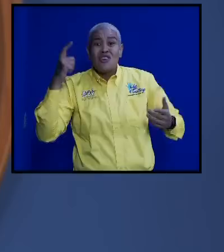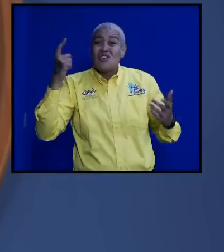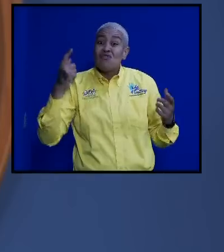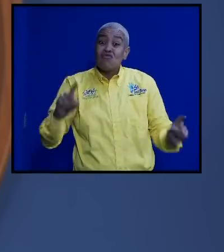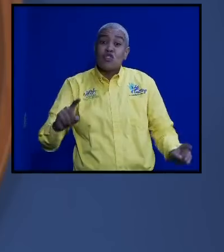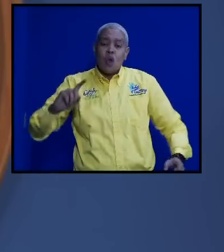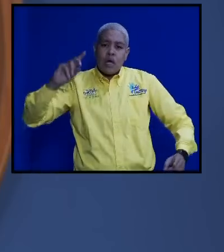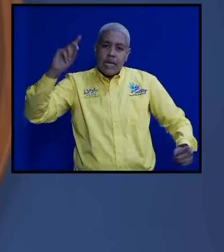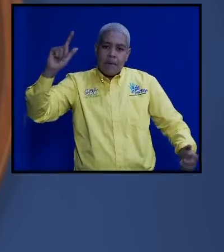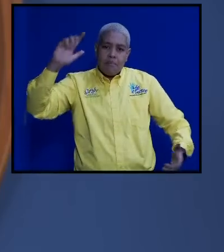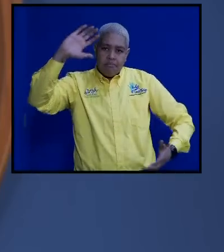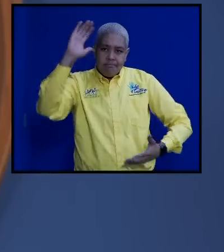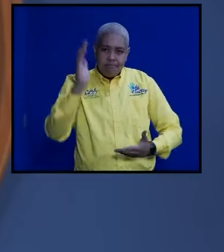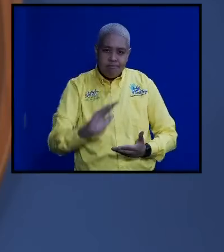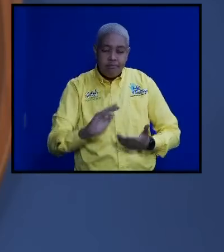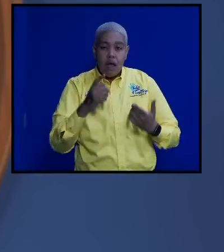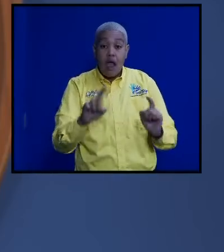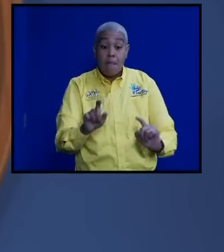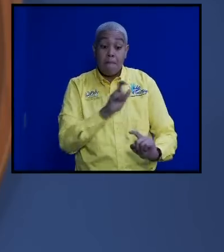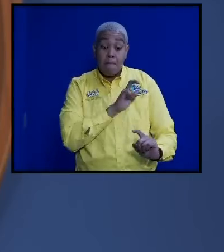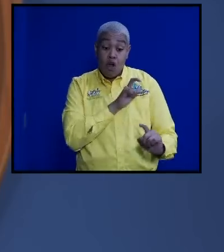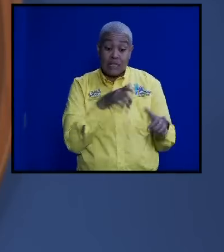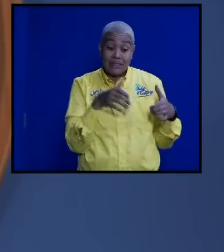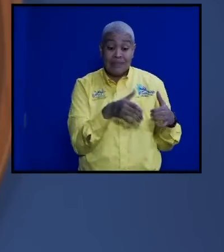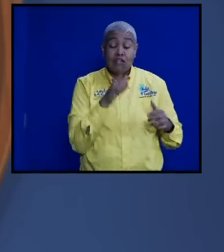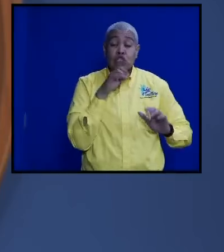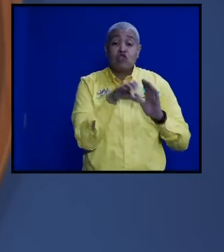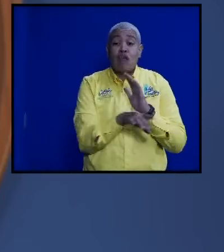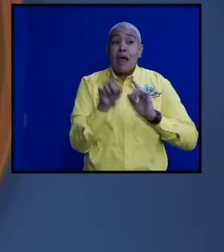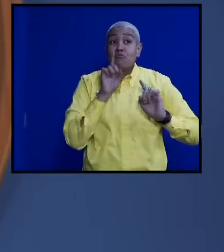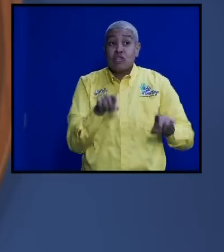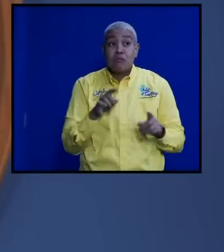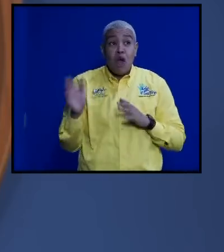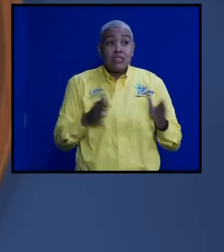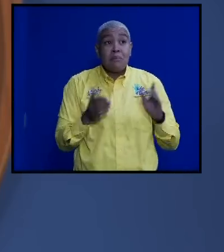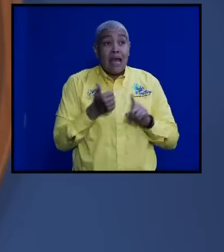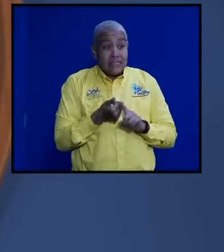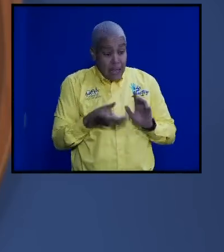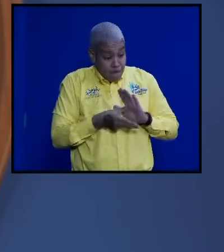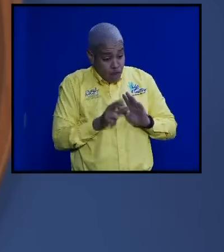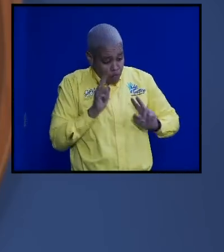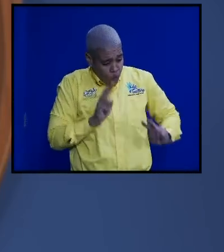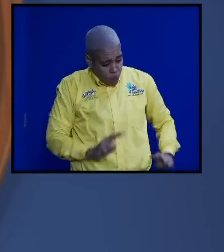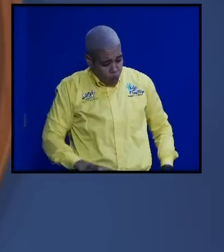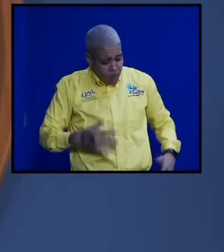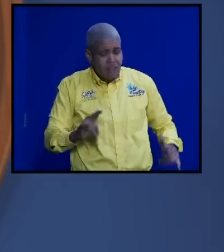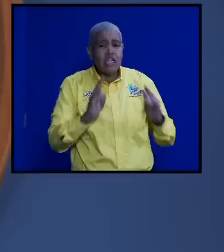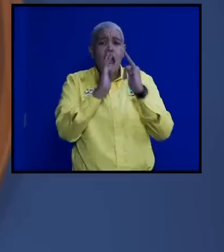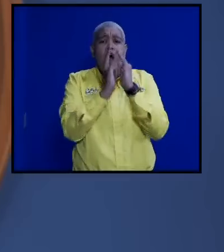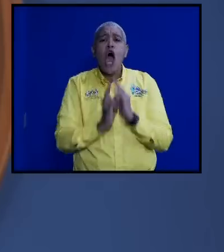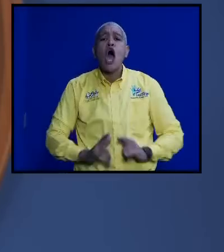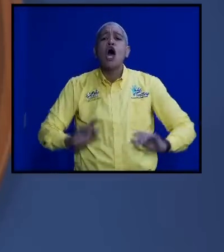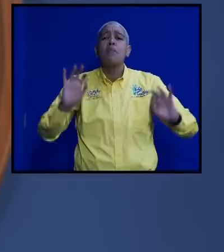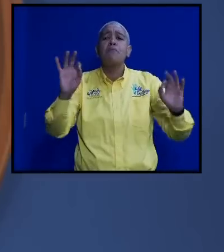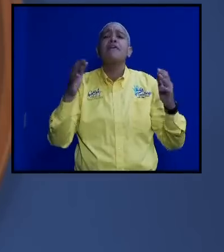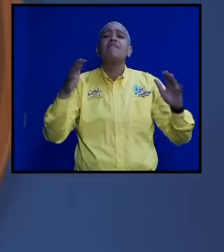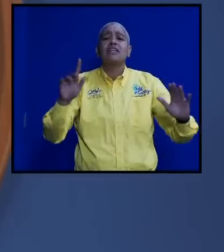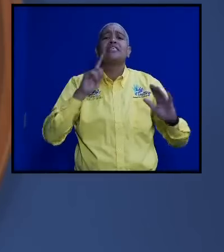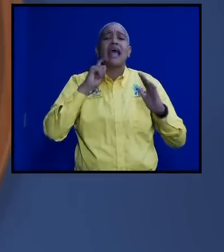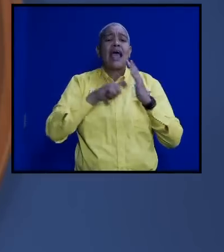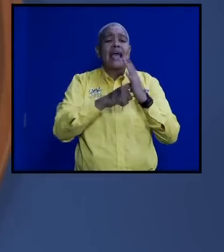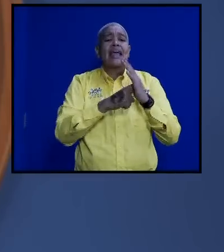reductions. The police divisional crime response plans were reviewed and adjusted where required, and key